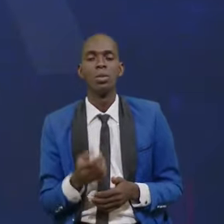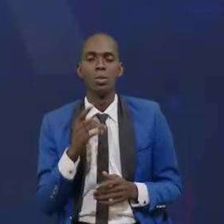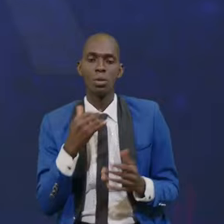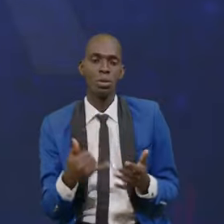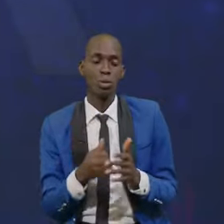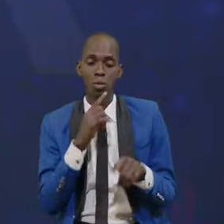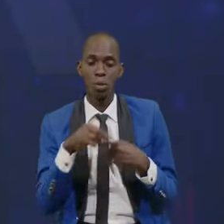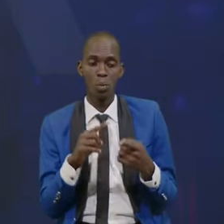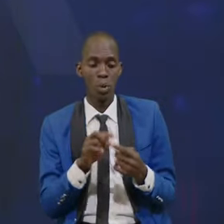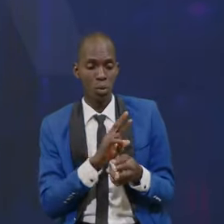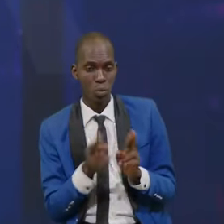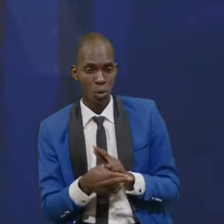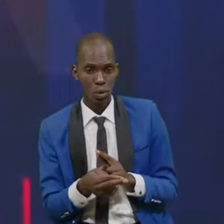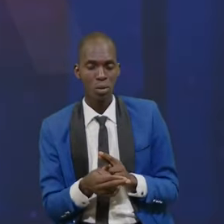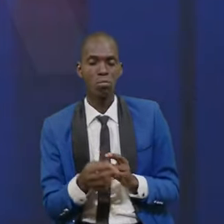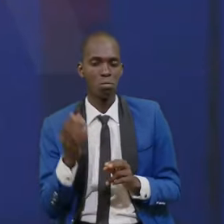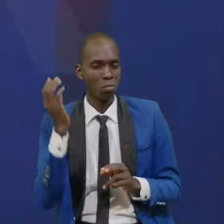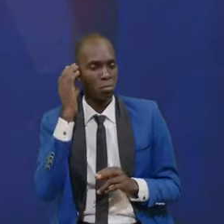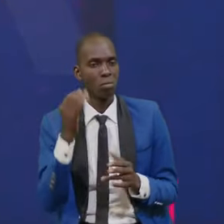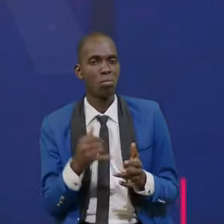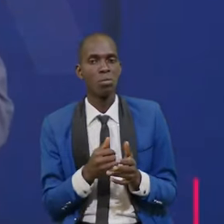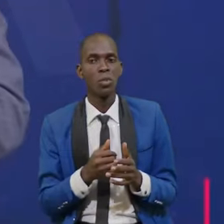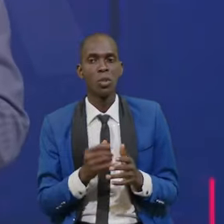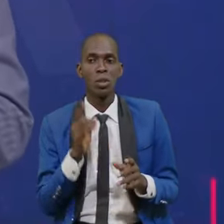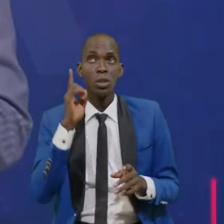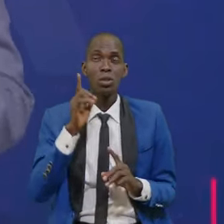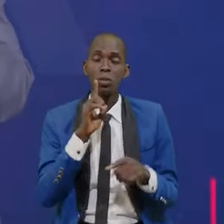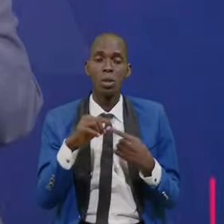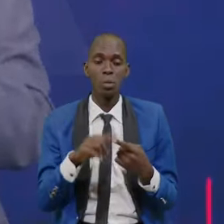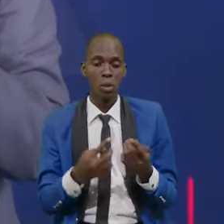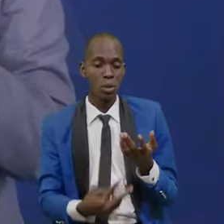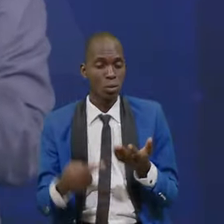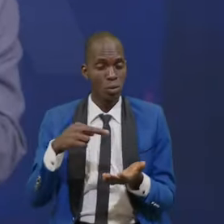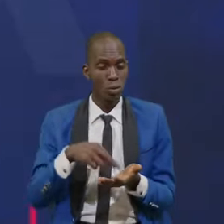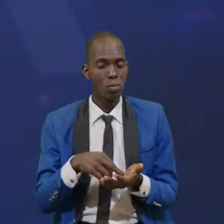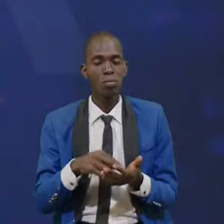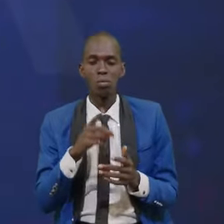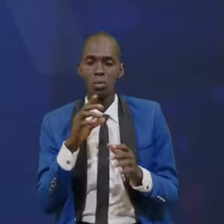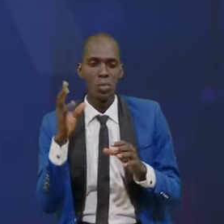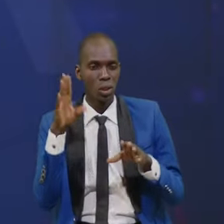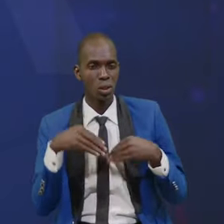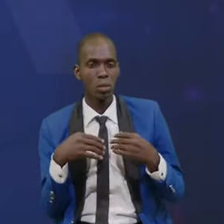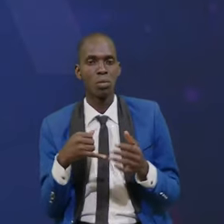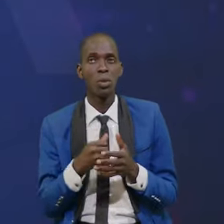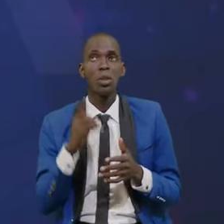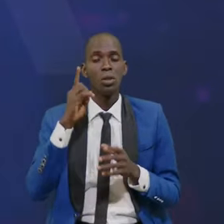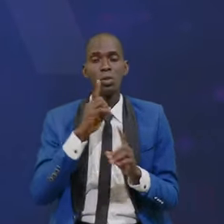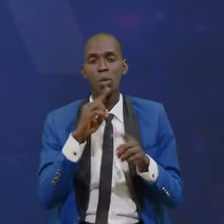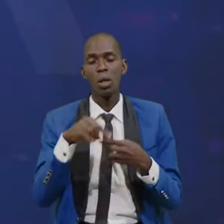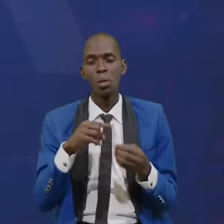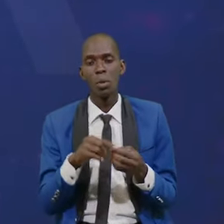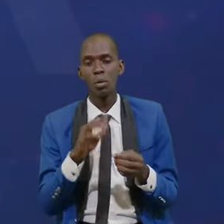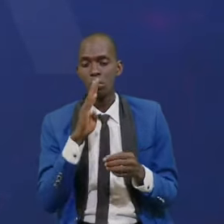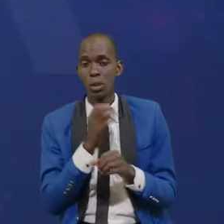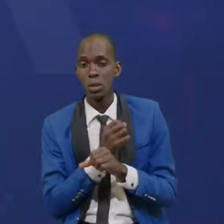here. He'll talk about restitution here. He'll talk about being born again, regeneration,